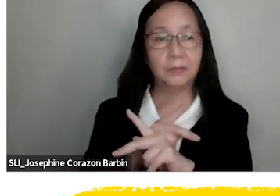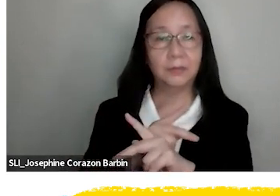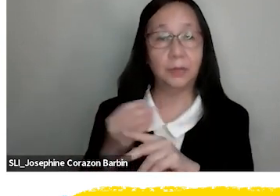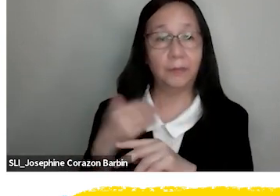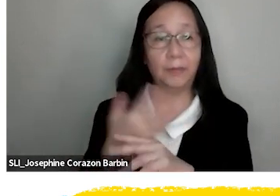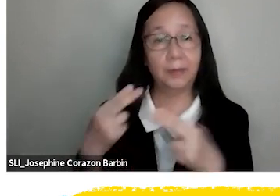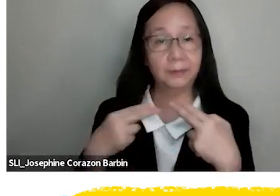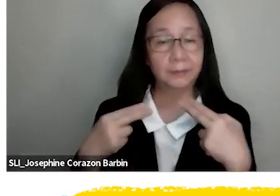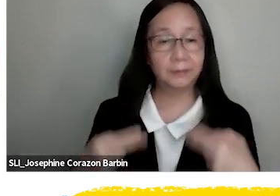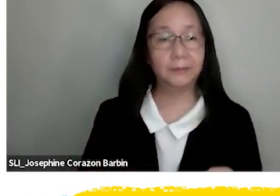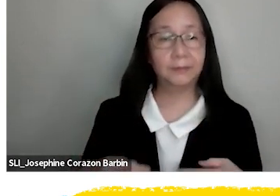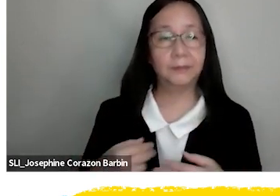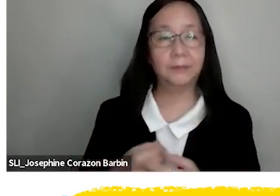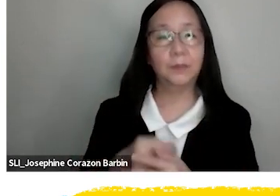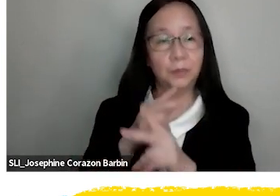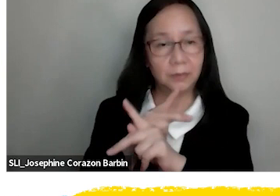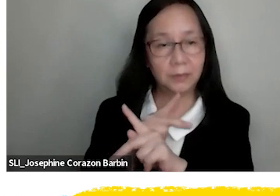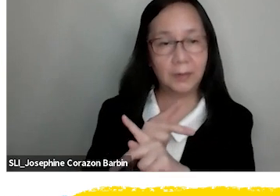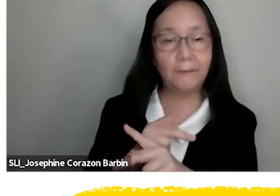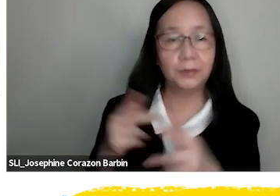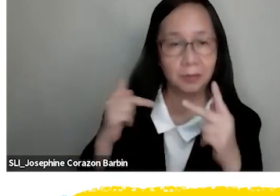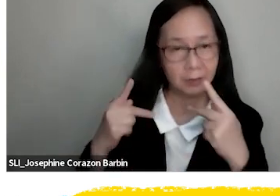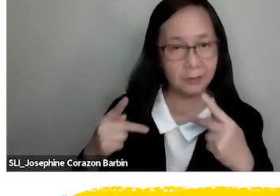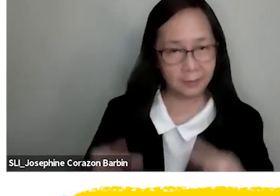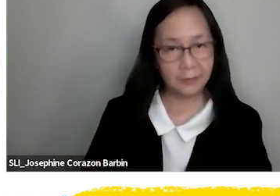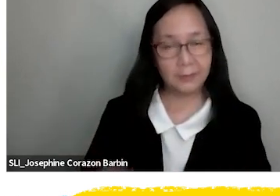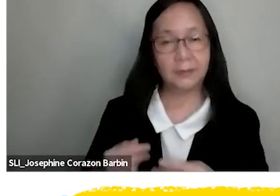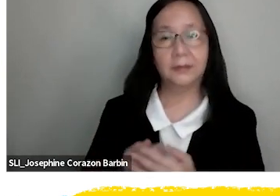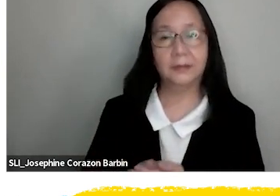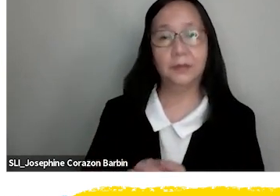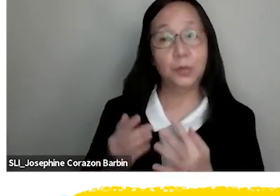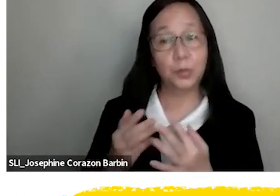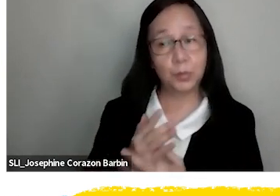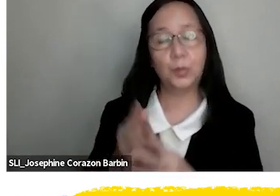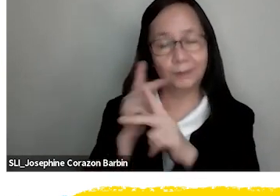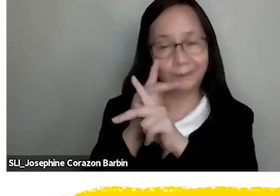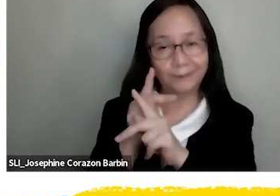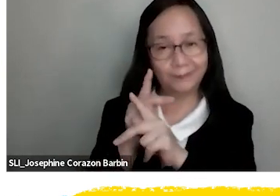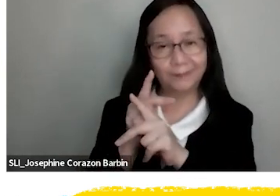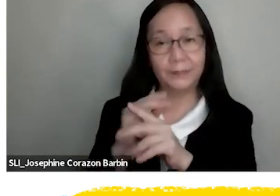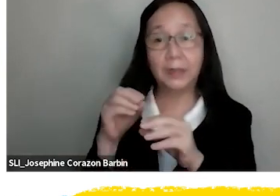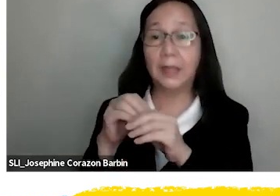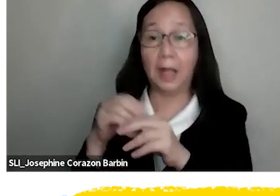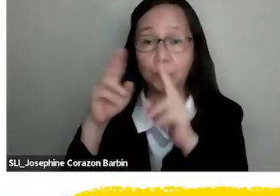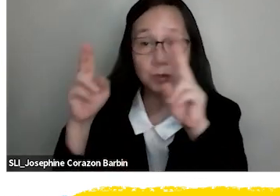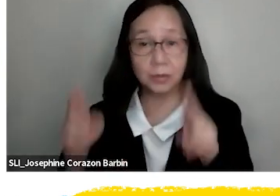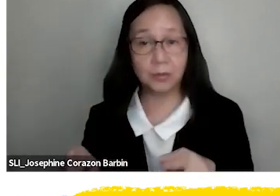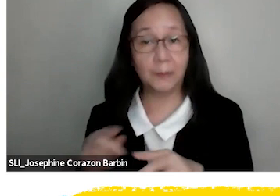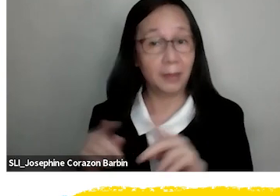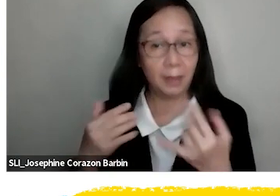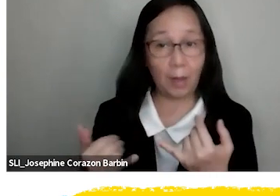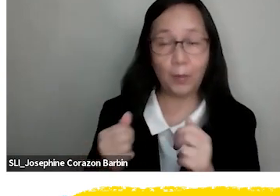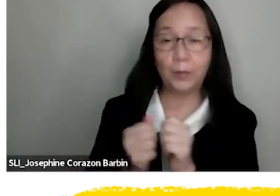house. We can protect them physically by looking after them in the house. But now with the